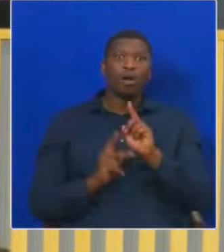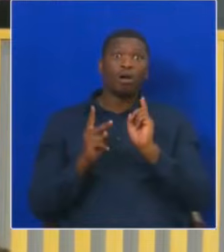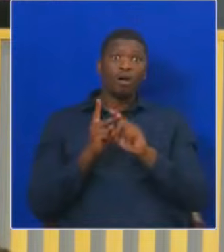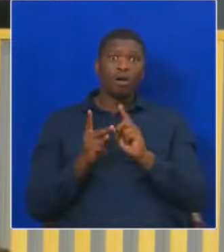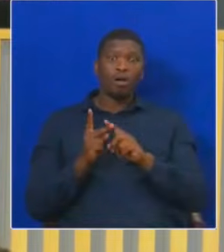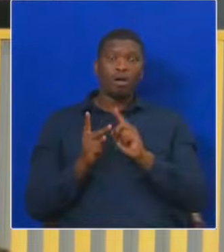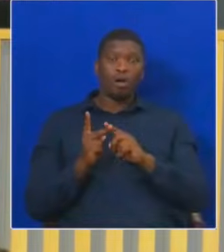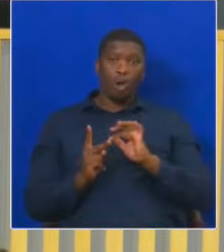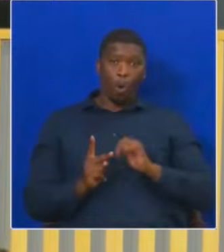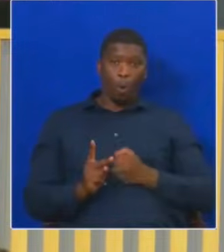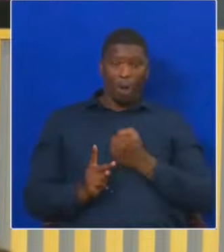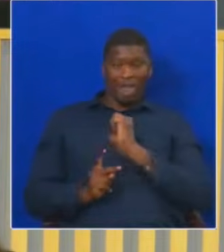5 firearms,